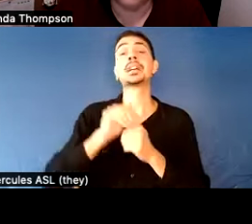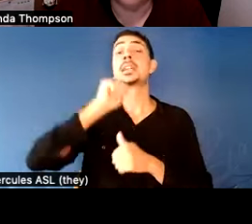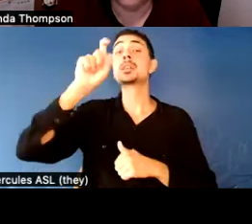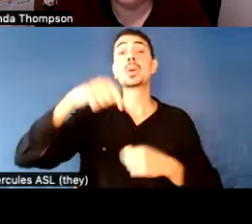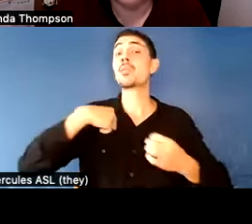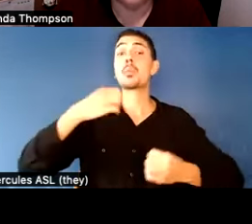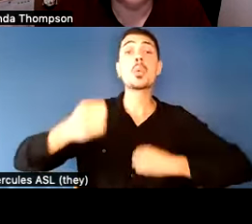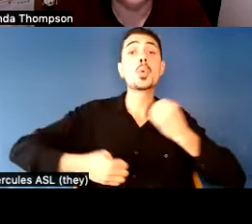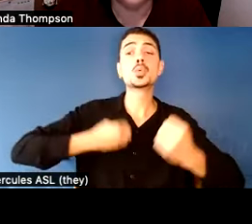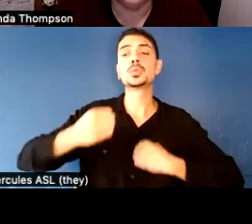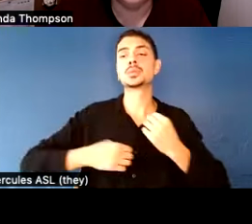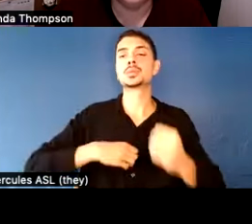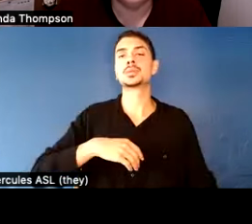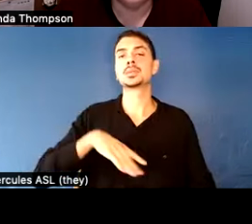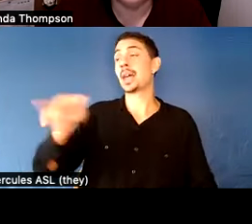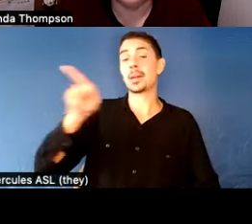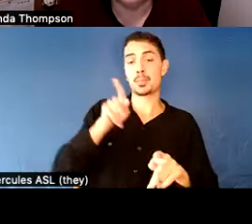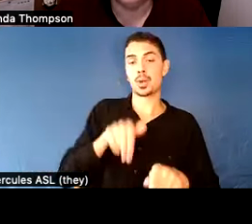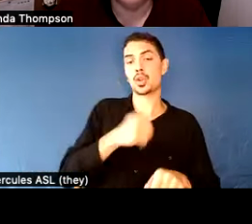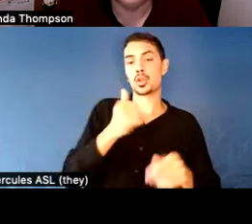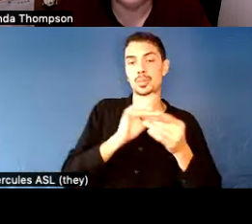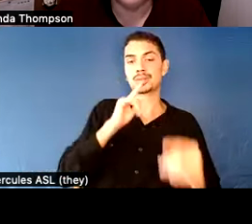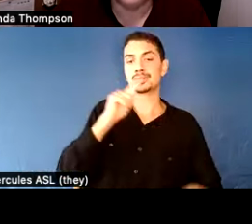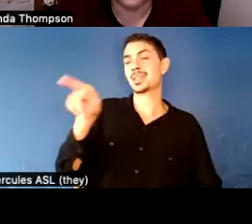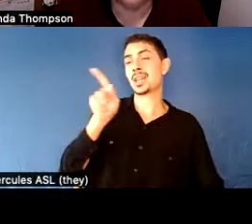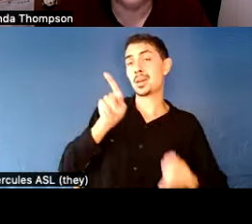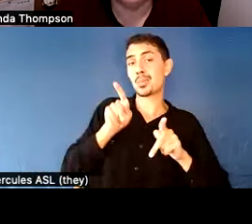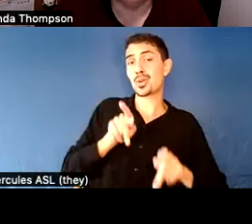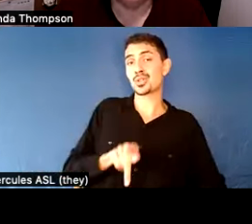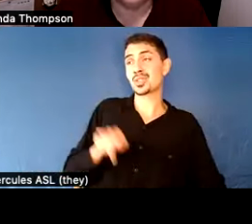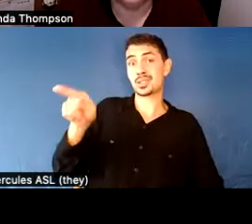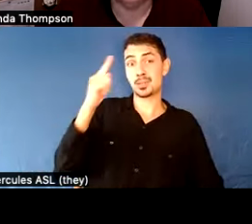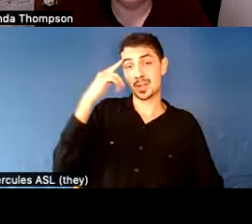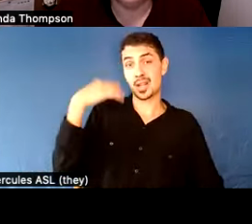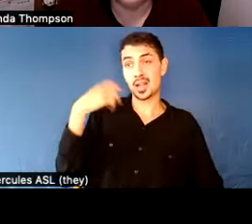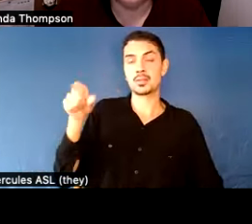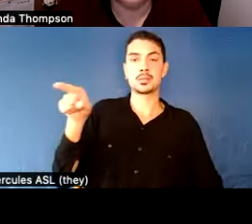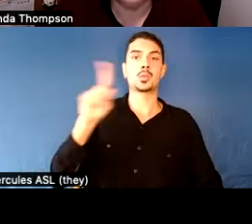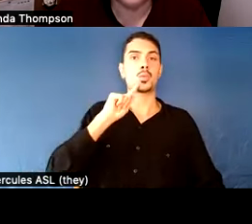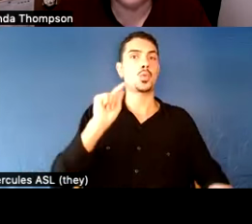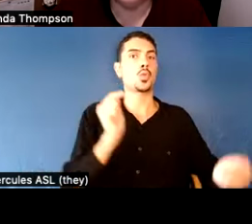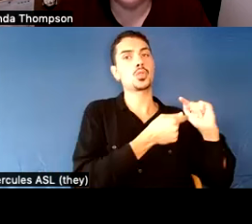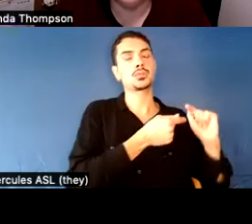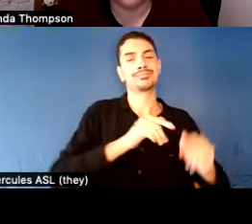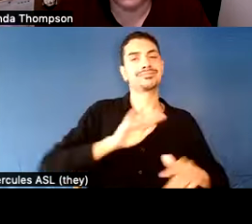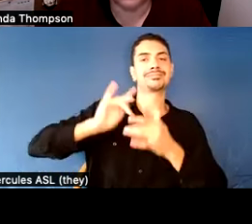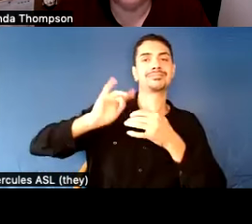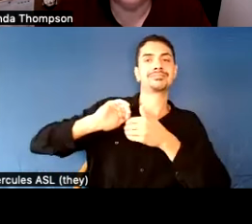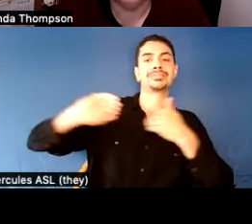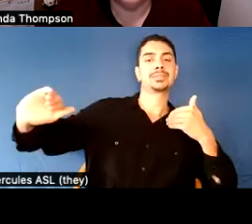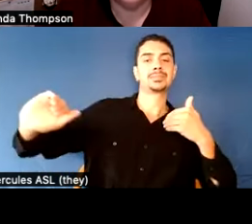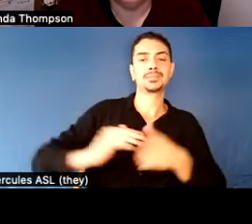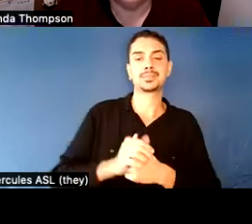away from them. They might hurt you, is another thing being said. That's Kathy. When somebody's mentally ill, you should avoid